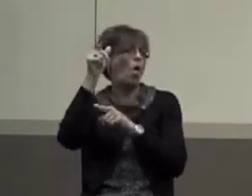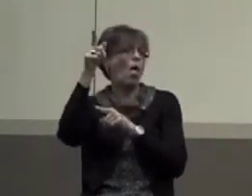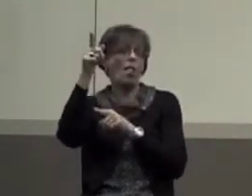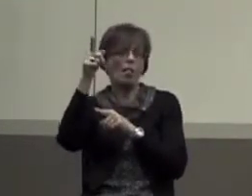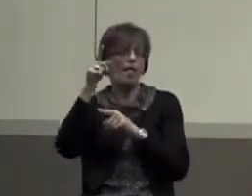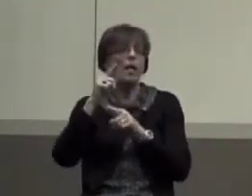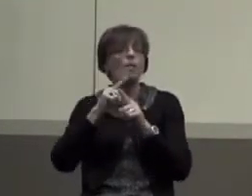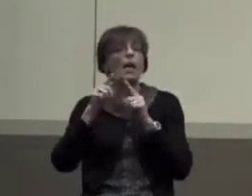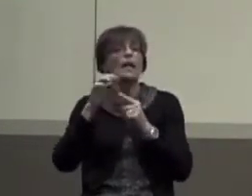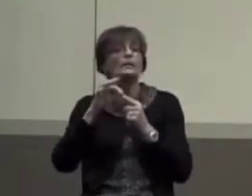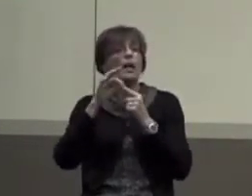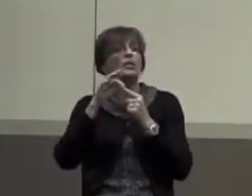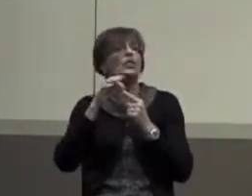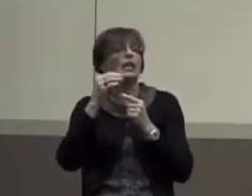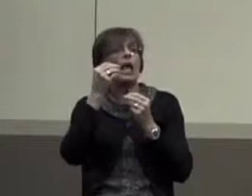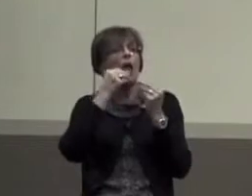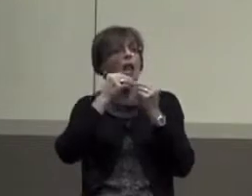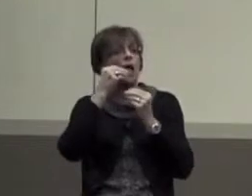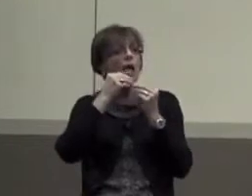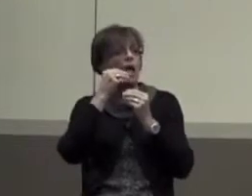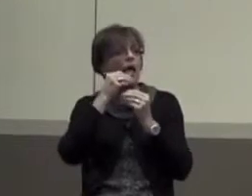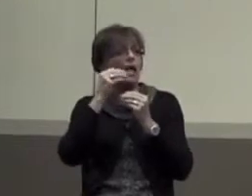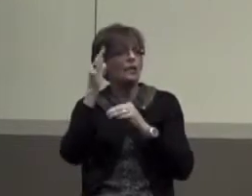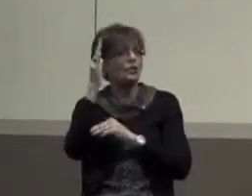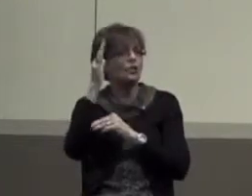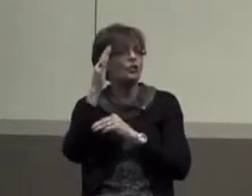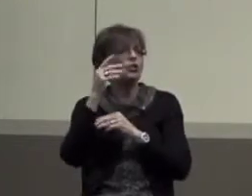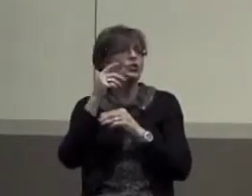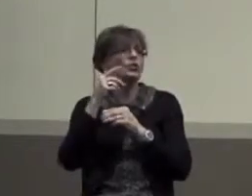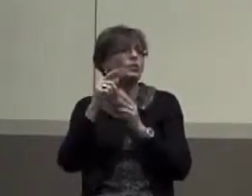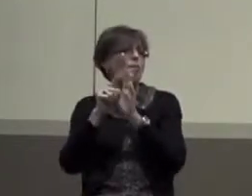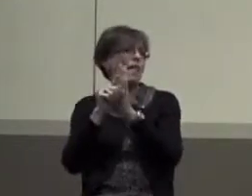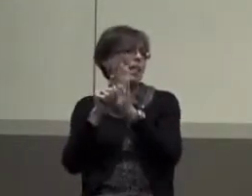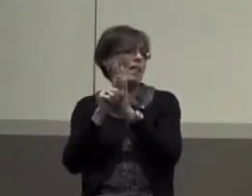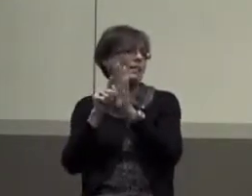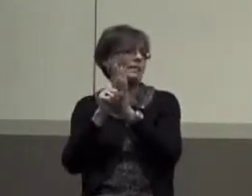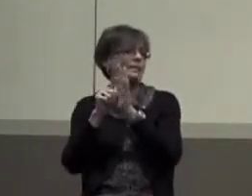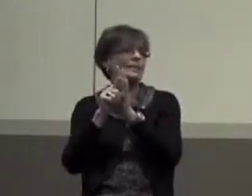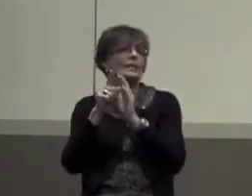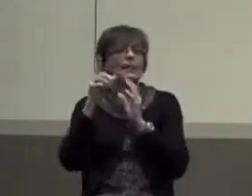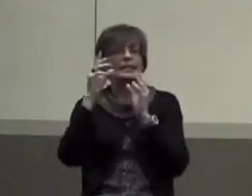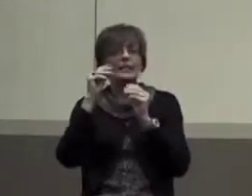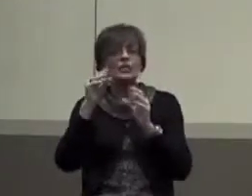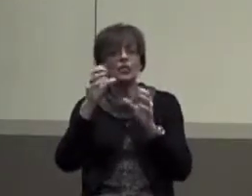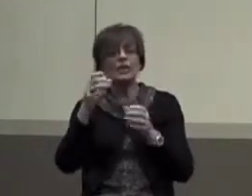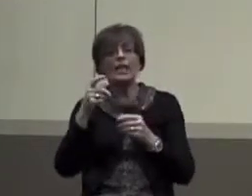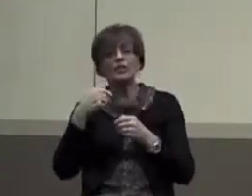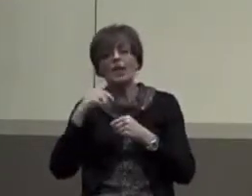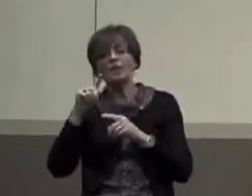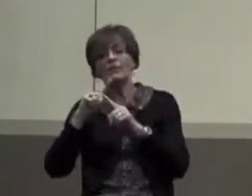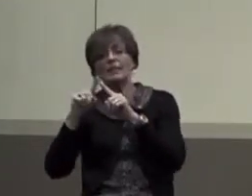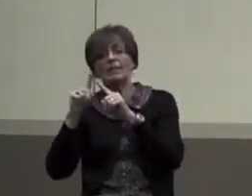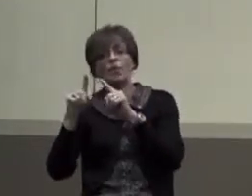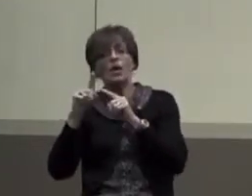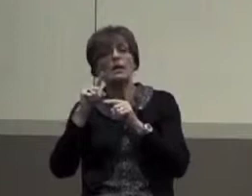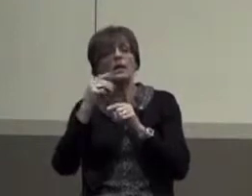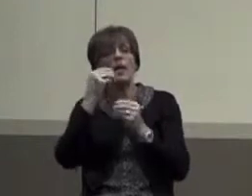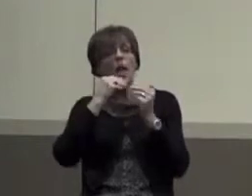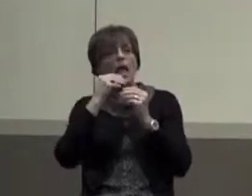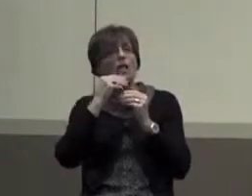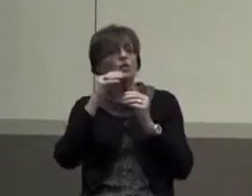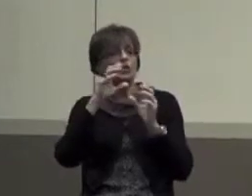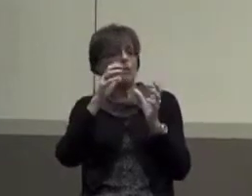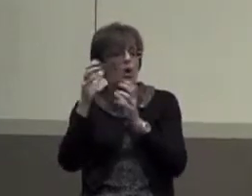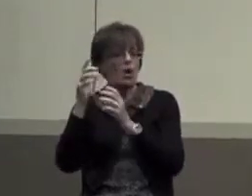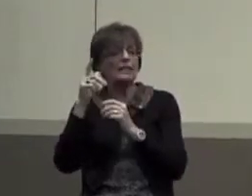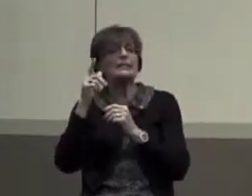lunch bells going on, if you're teaching a class and you have different lunch periods and the kids are in the hallway coming to or from lunch,